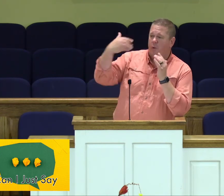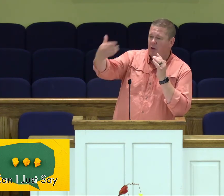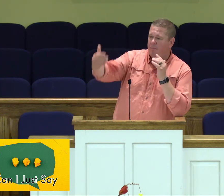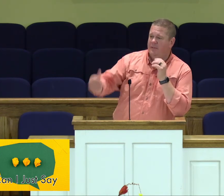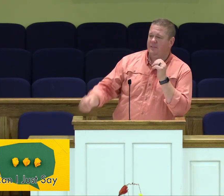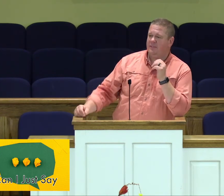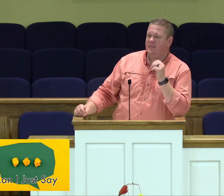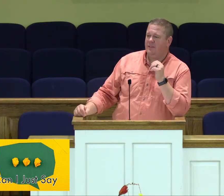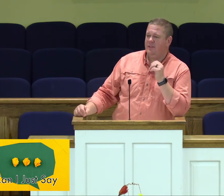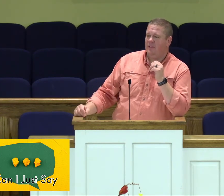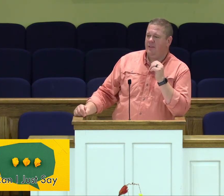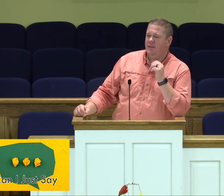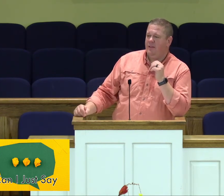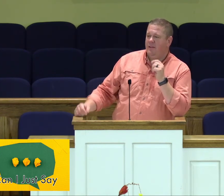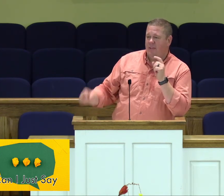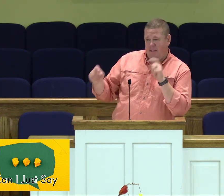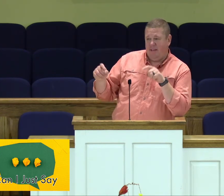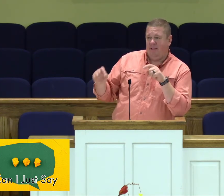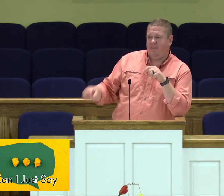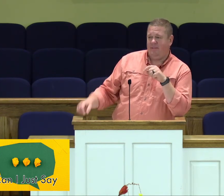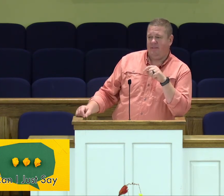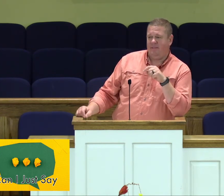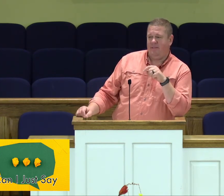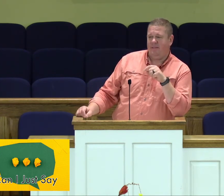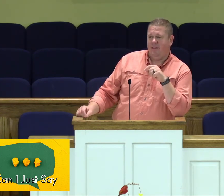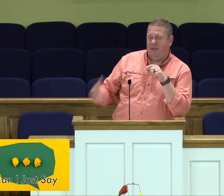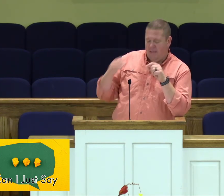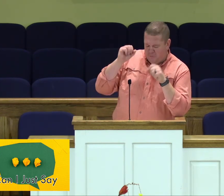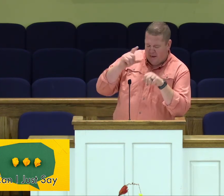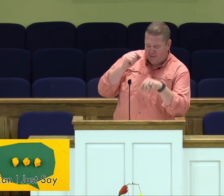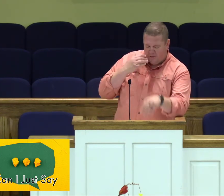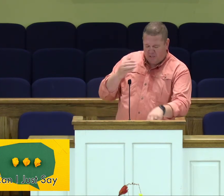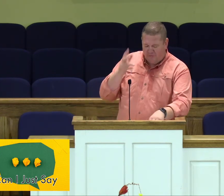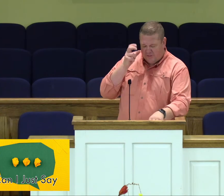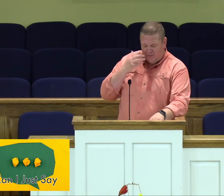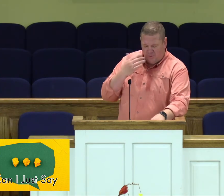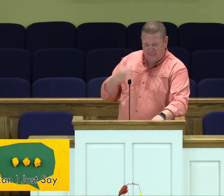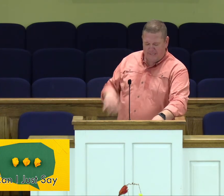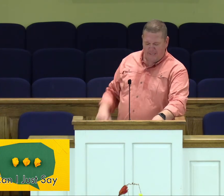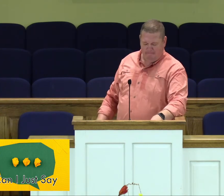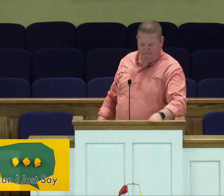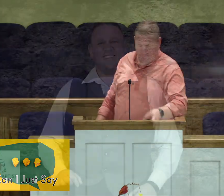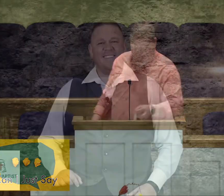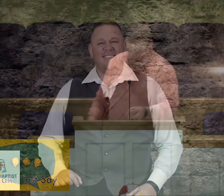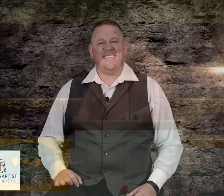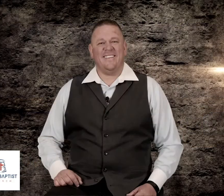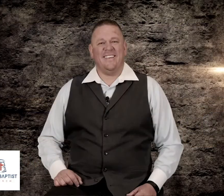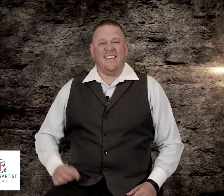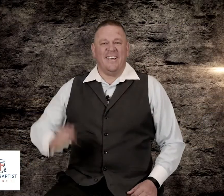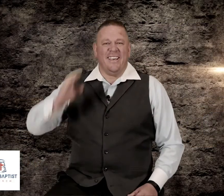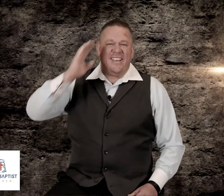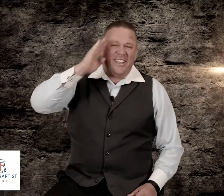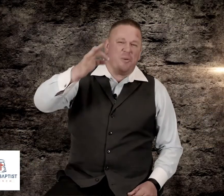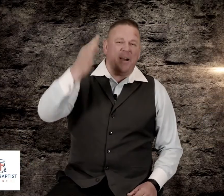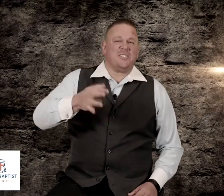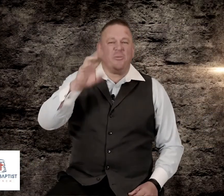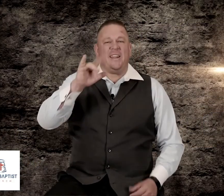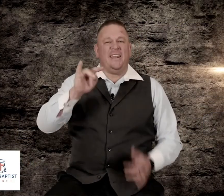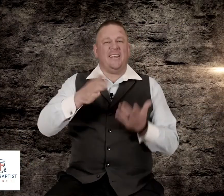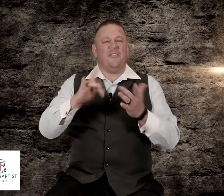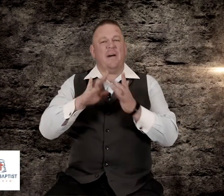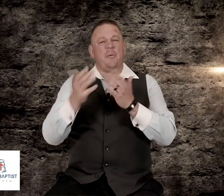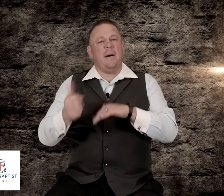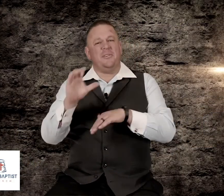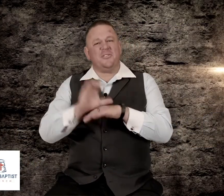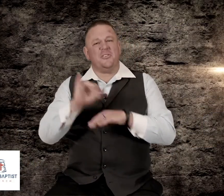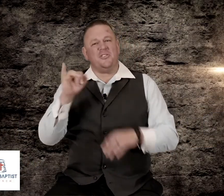God on a regular basis. They need it. Heads are bowed, eyes are closed. Thank you for listening so well tonight. Hello, Pastor Randy